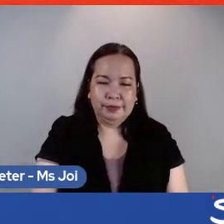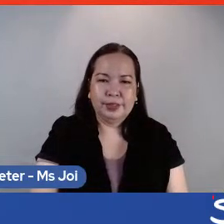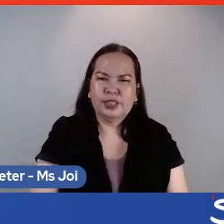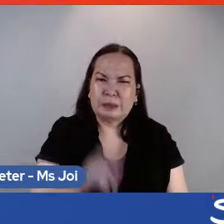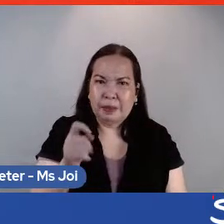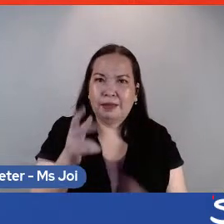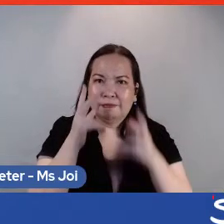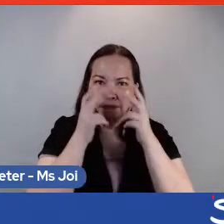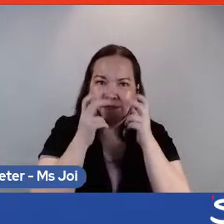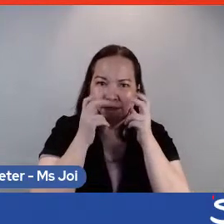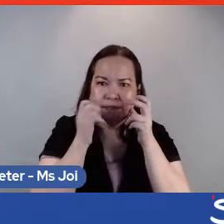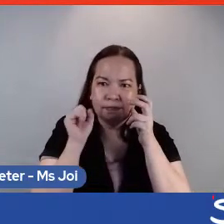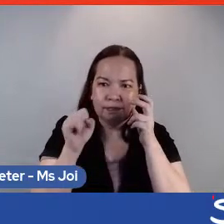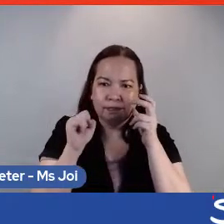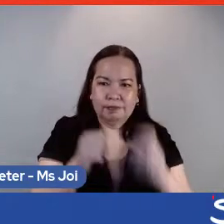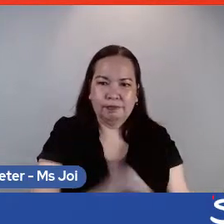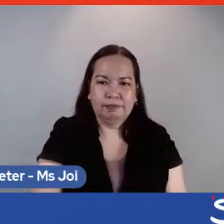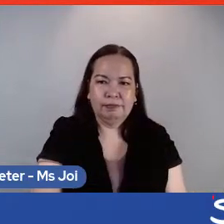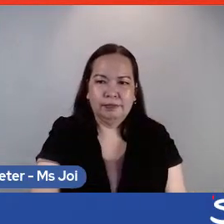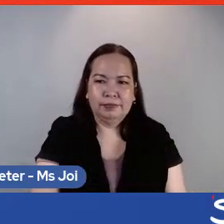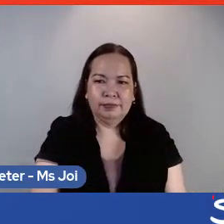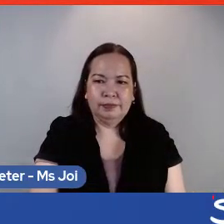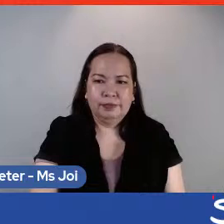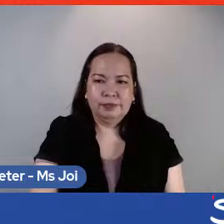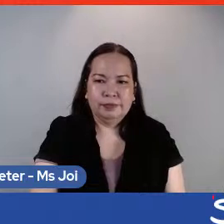attention to campaign spending.